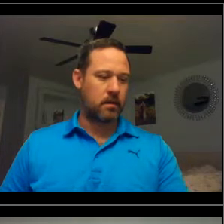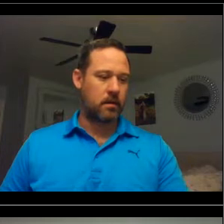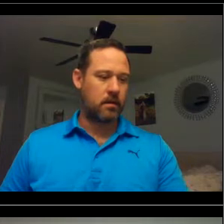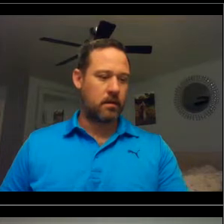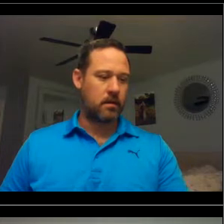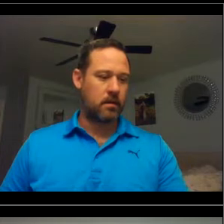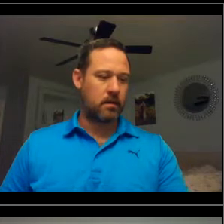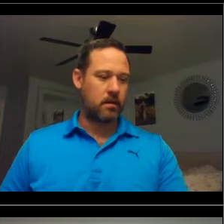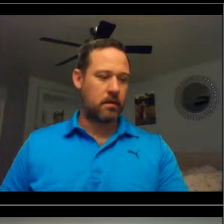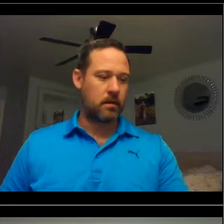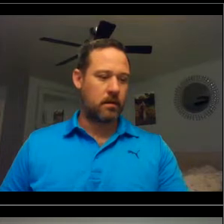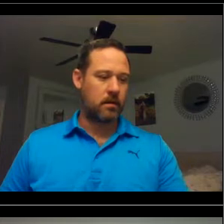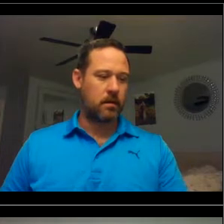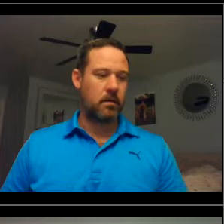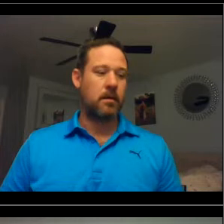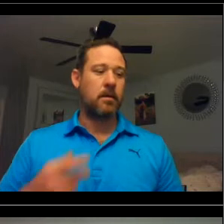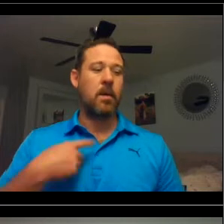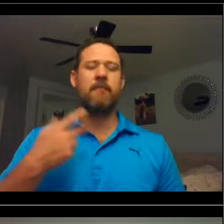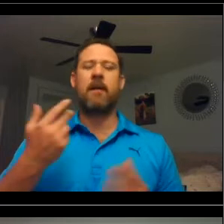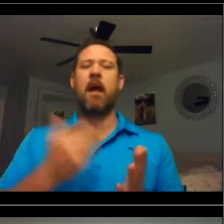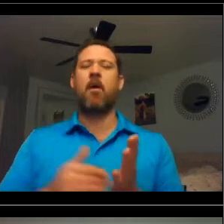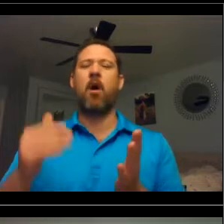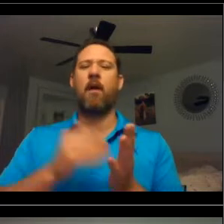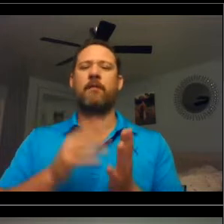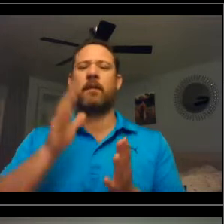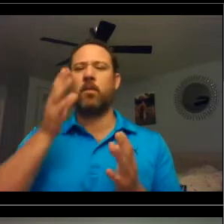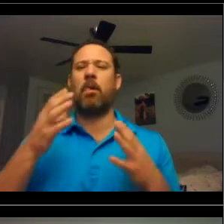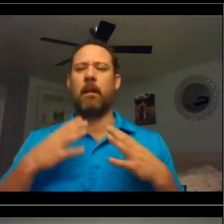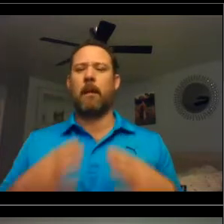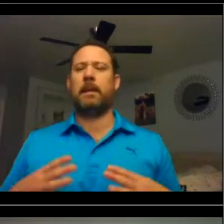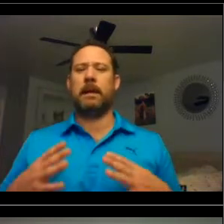how often will the committee meet? So we